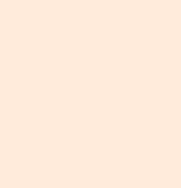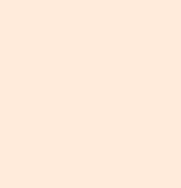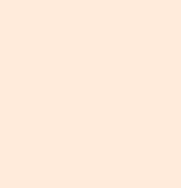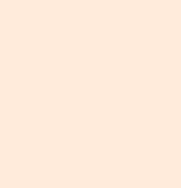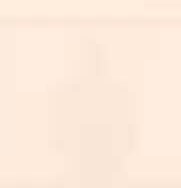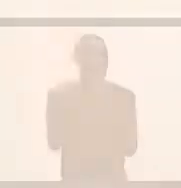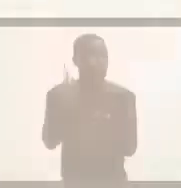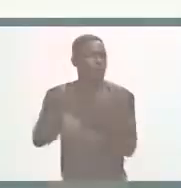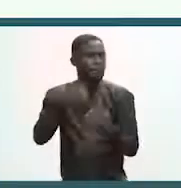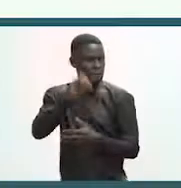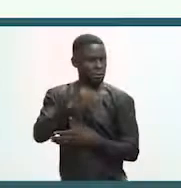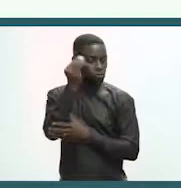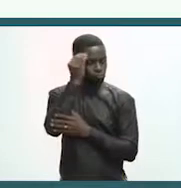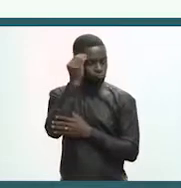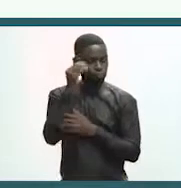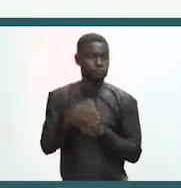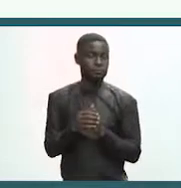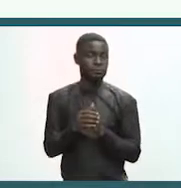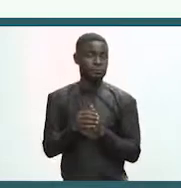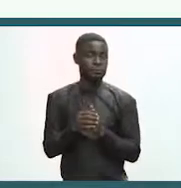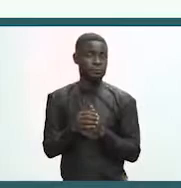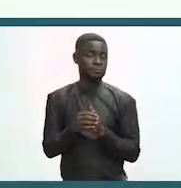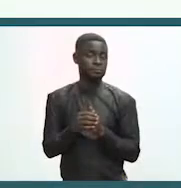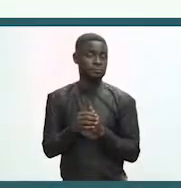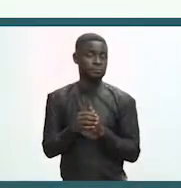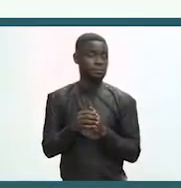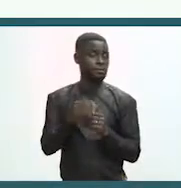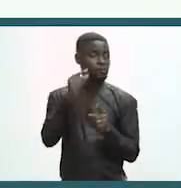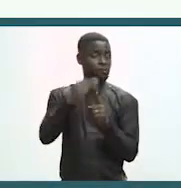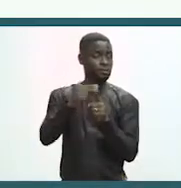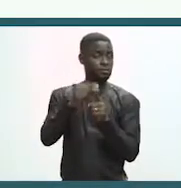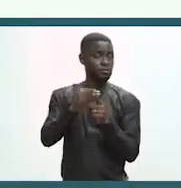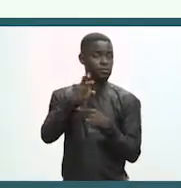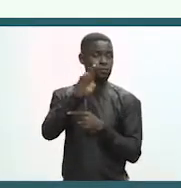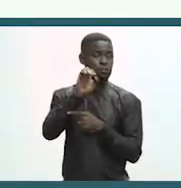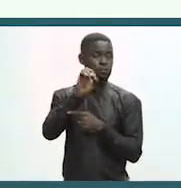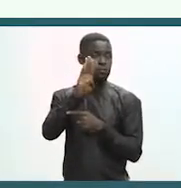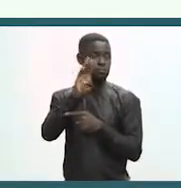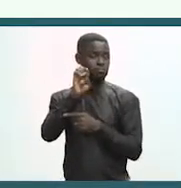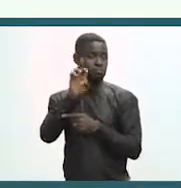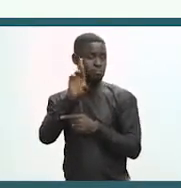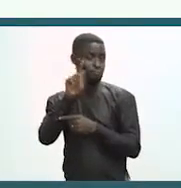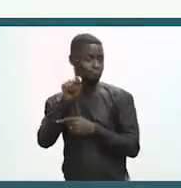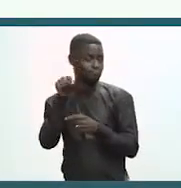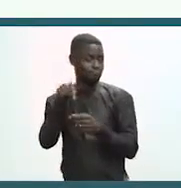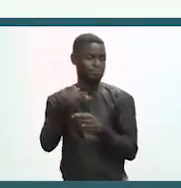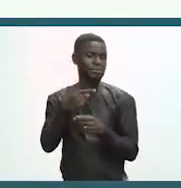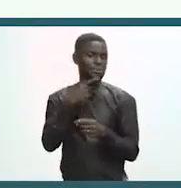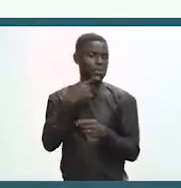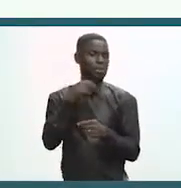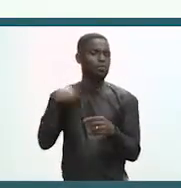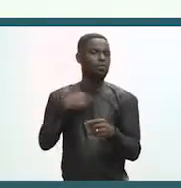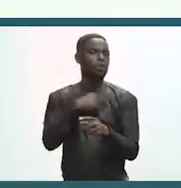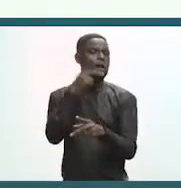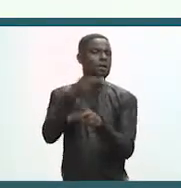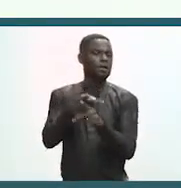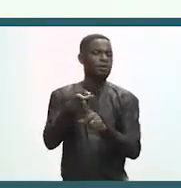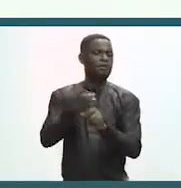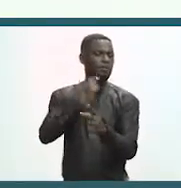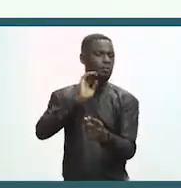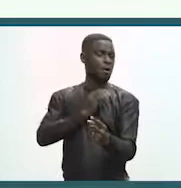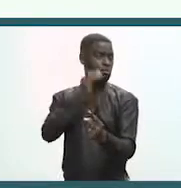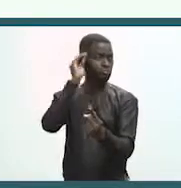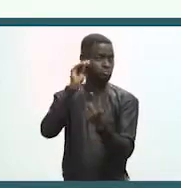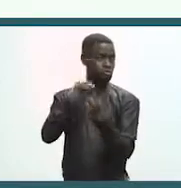want. In the words of Robert Brault, we are kept from our goals not